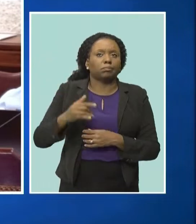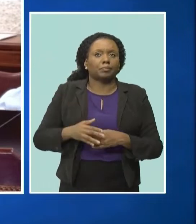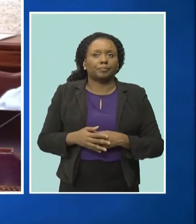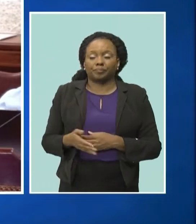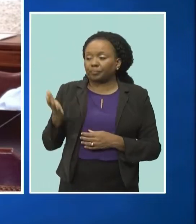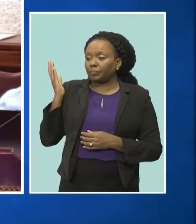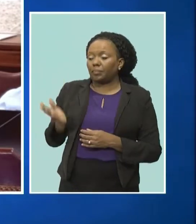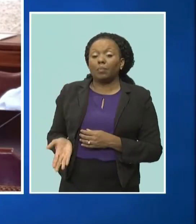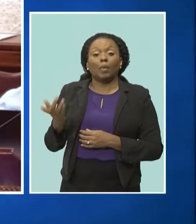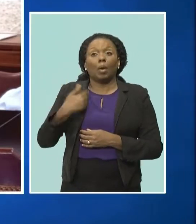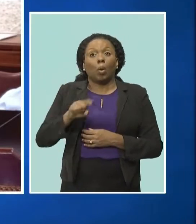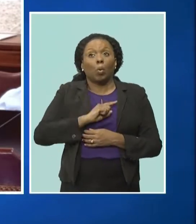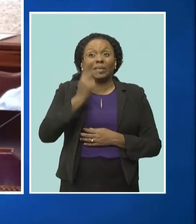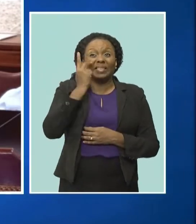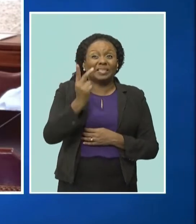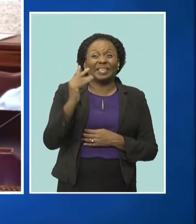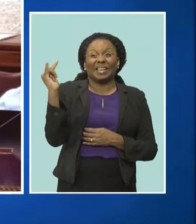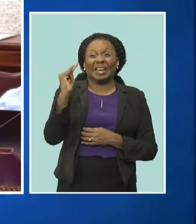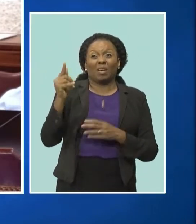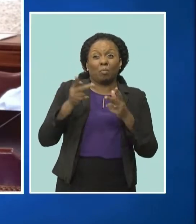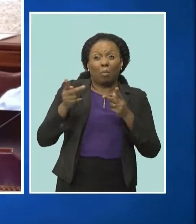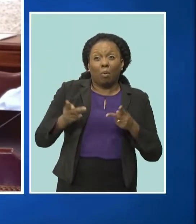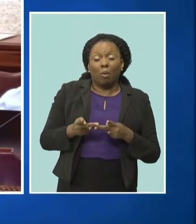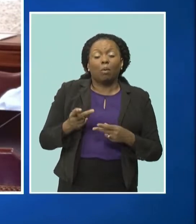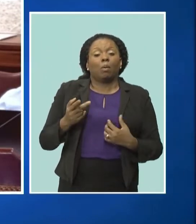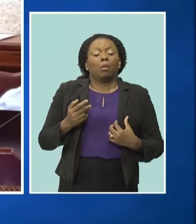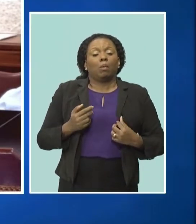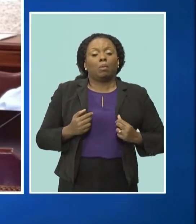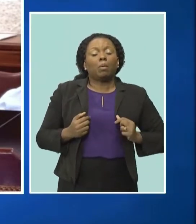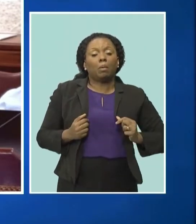the airport,